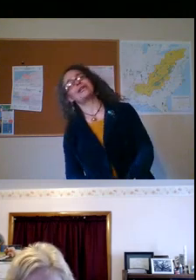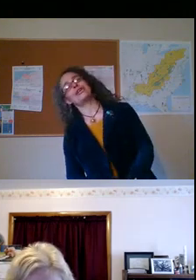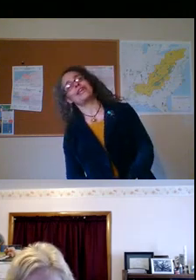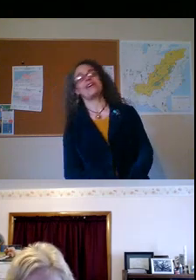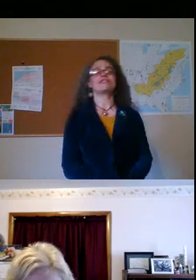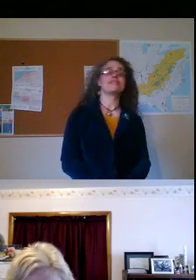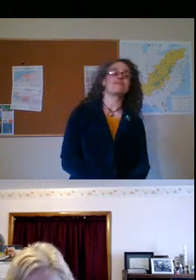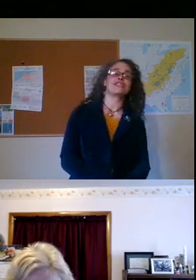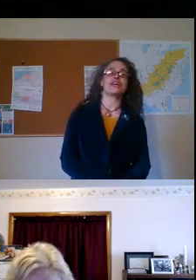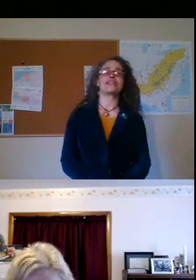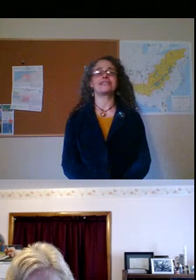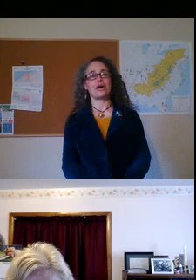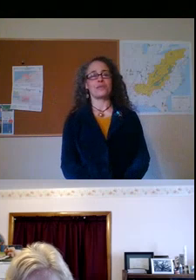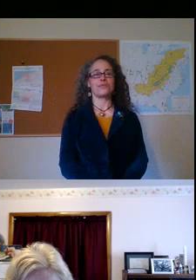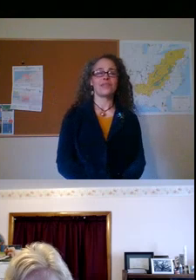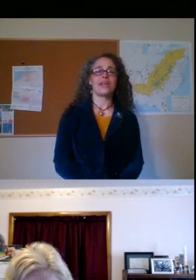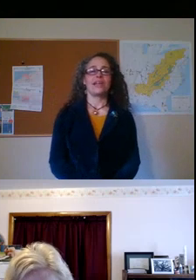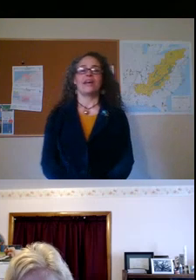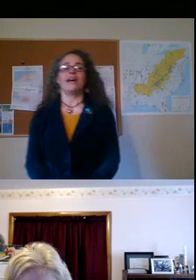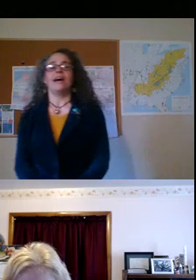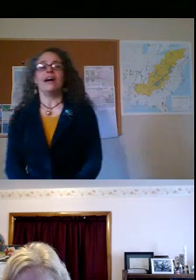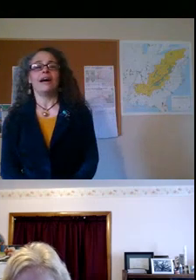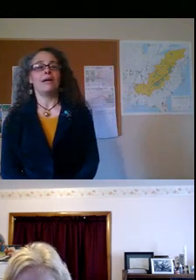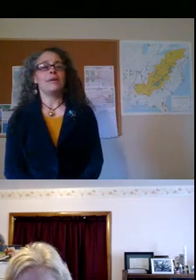What makes a good ARC project? So,